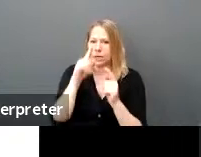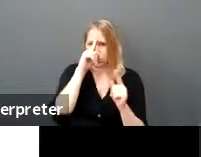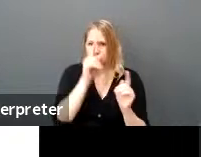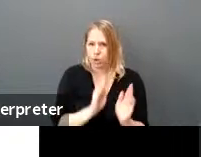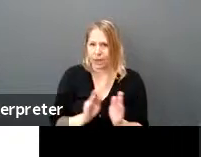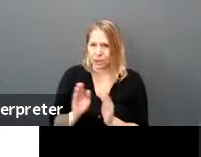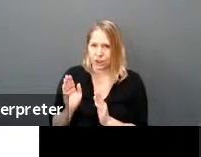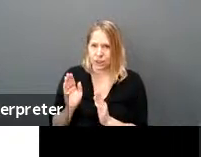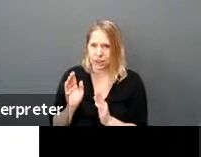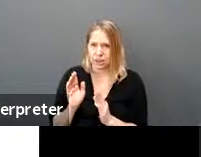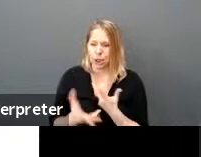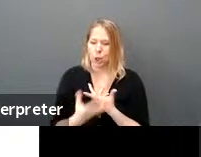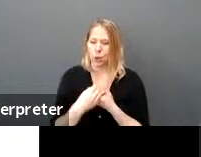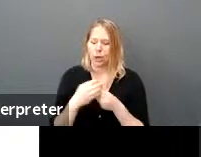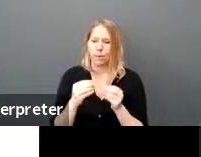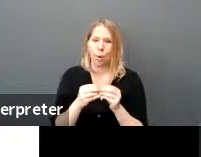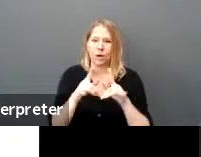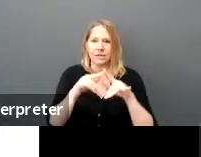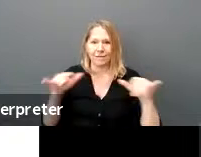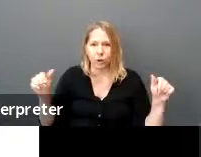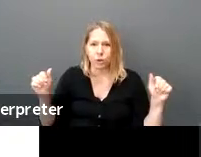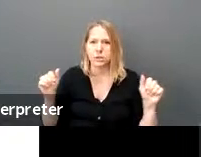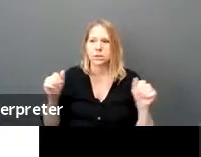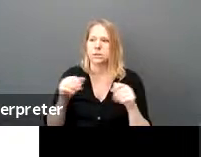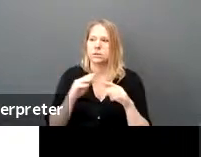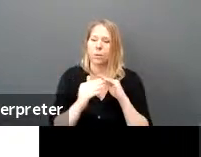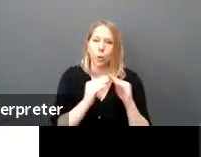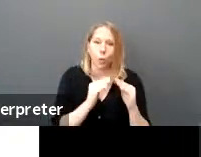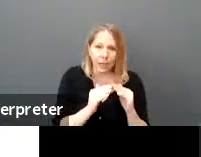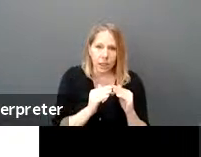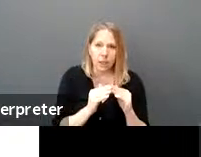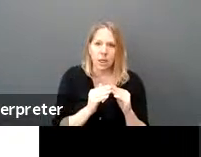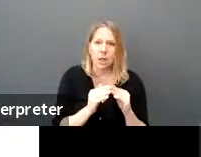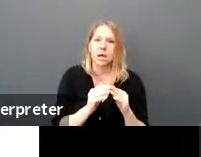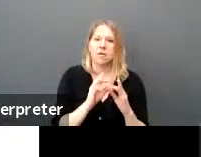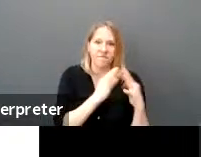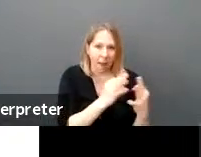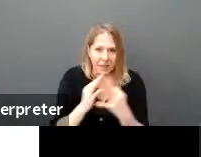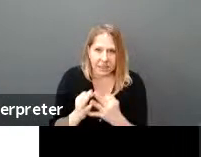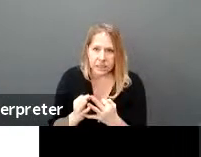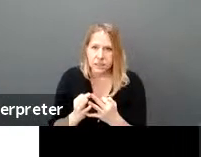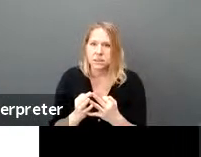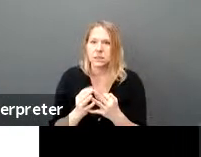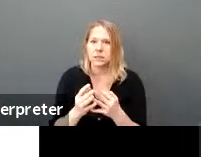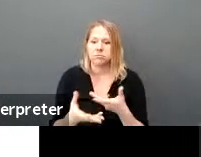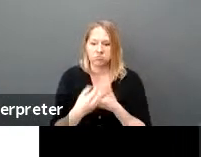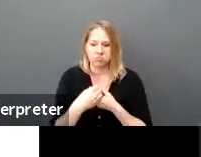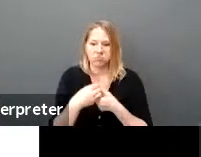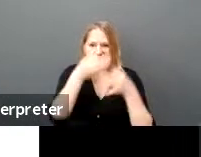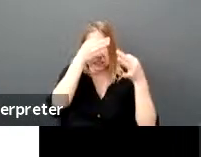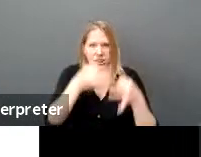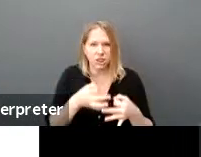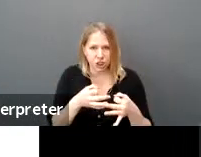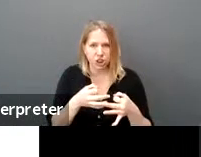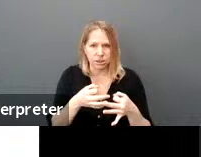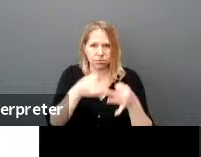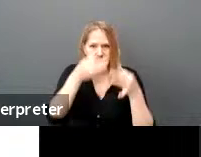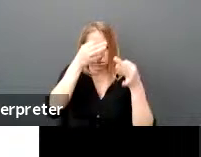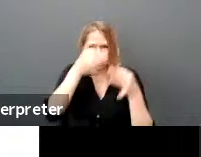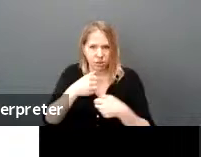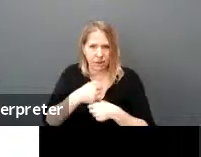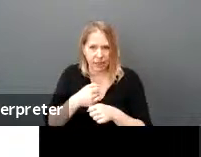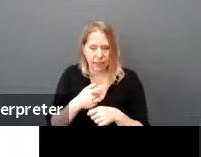strategies to include a more diverse community and families in decision-making activities. So making sure,